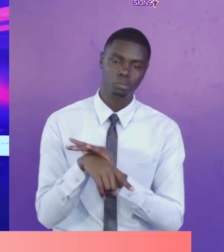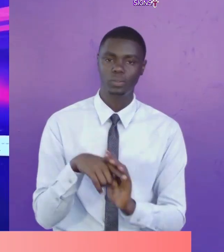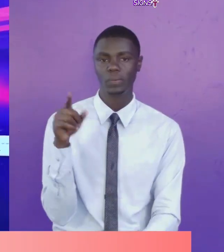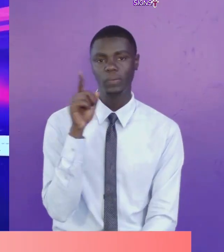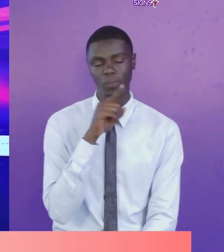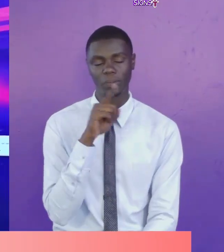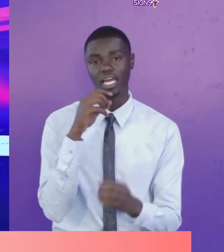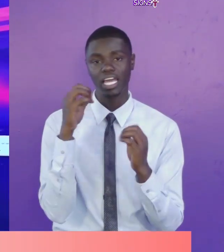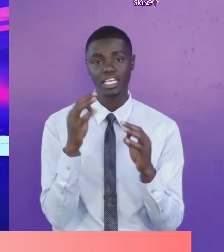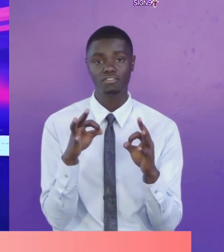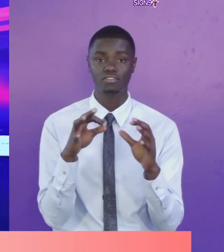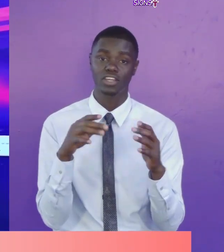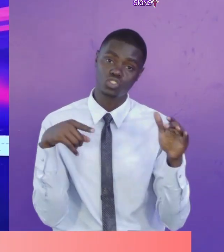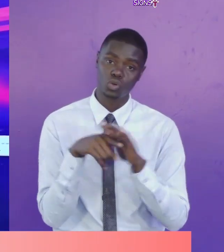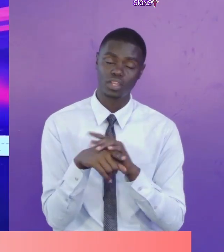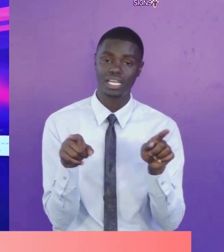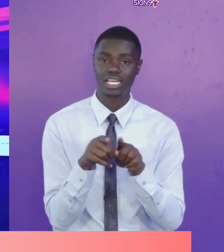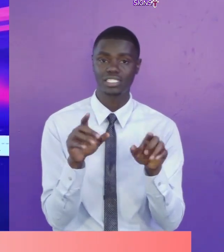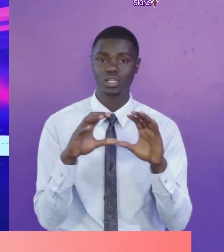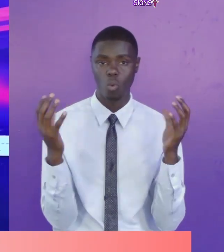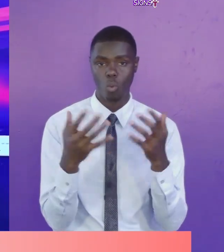Cup inakuwa goal of the tournament. Walai. So